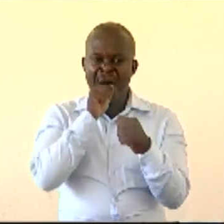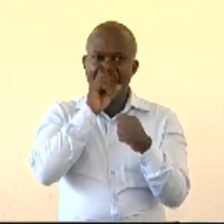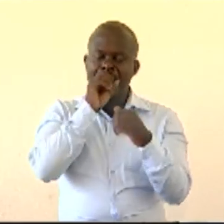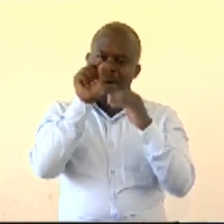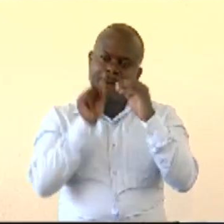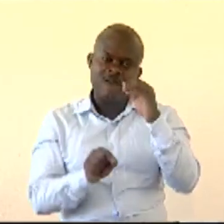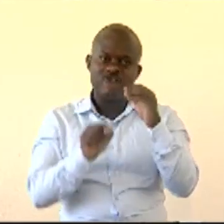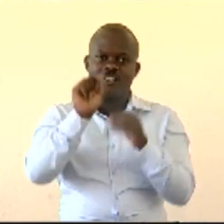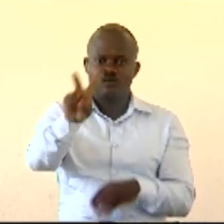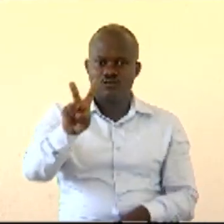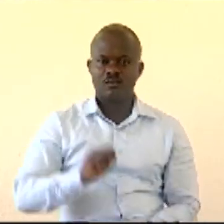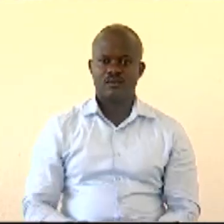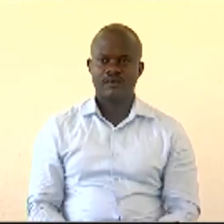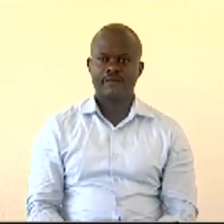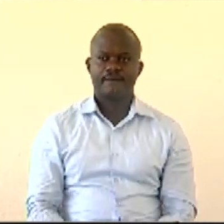over 2.